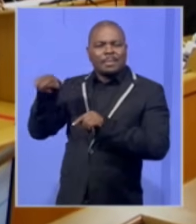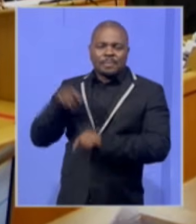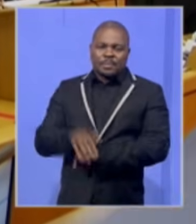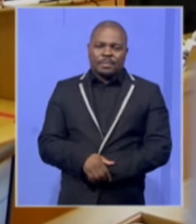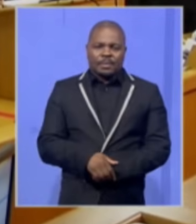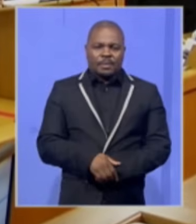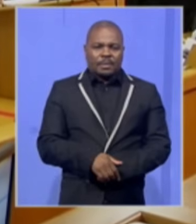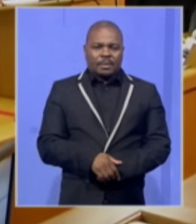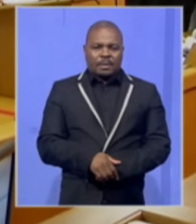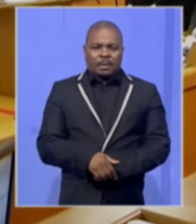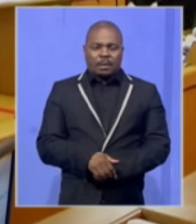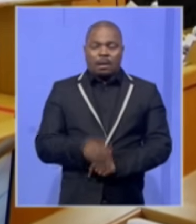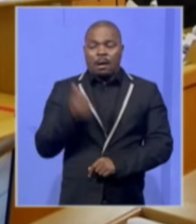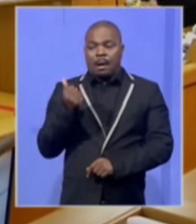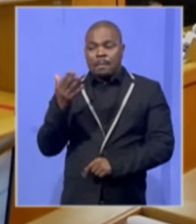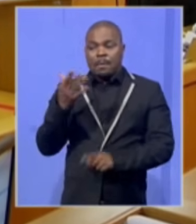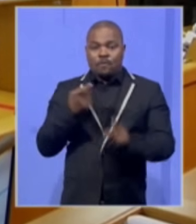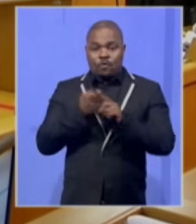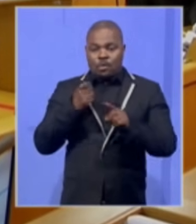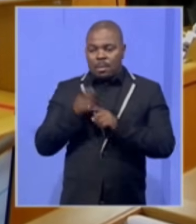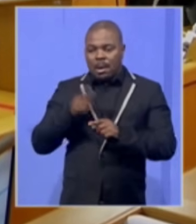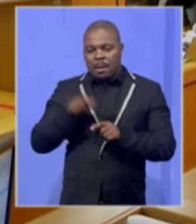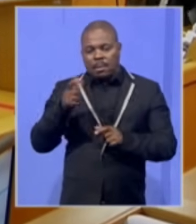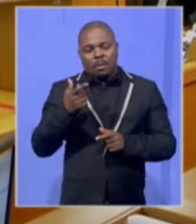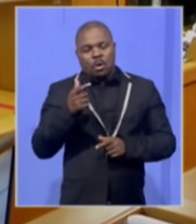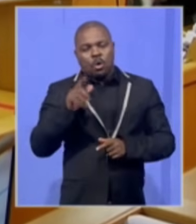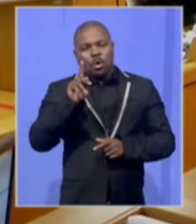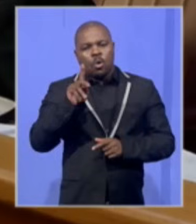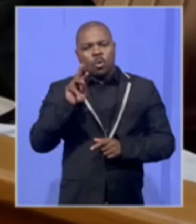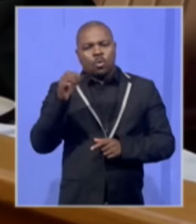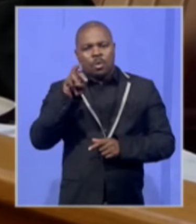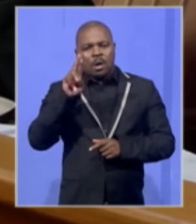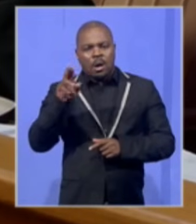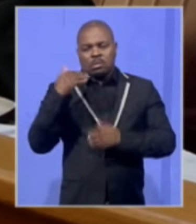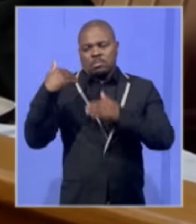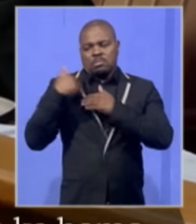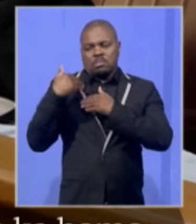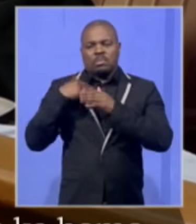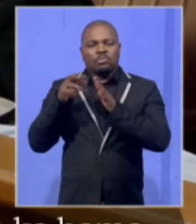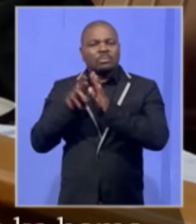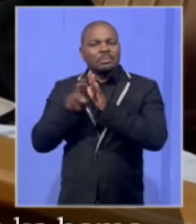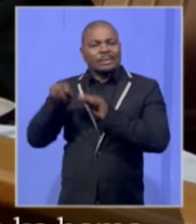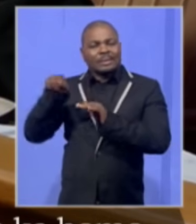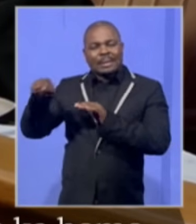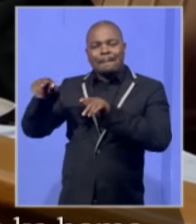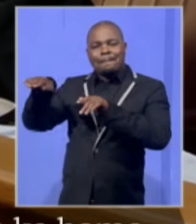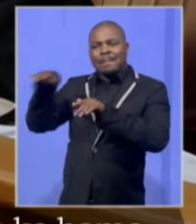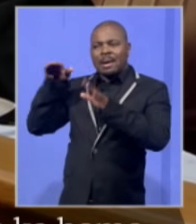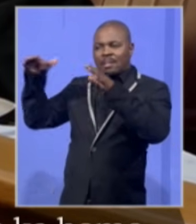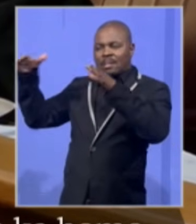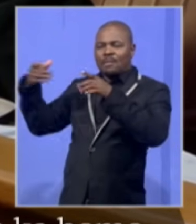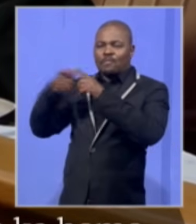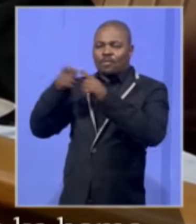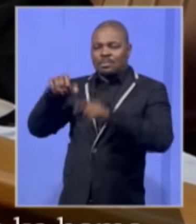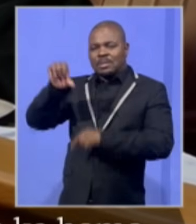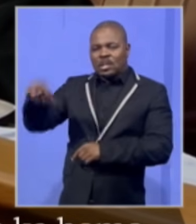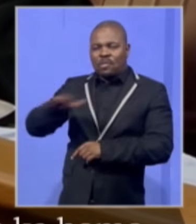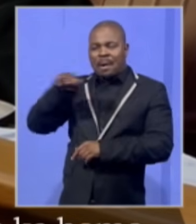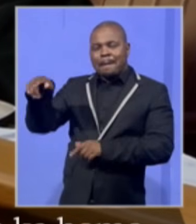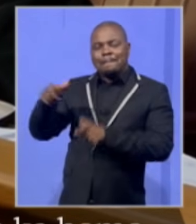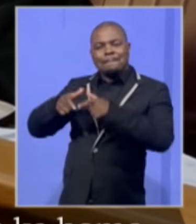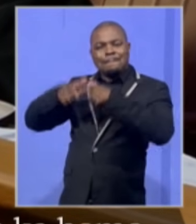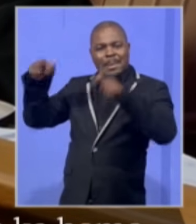Kopo ya boikuelo e dirilweng ke motsamaisi wa dituelo Johannes Kruger mo boemong jwa lephata la bothati jwa dibanka kwa bankeng ya Reserve e